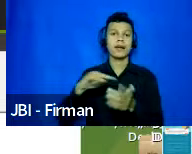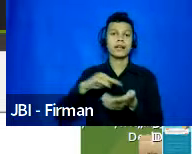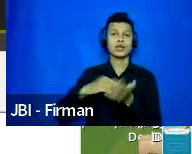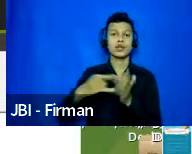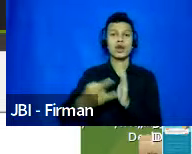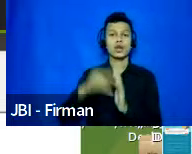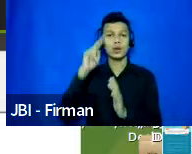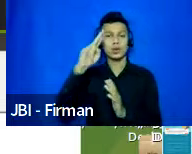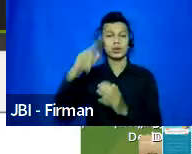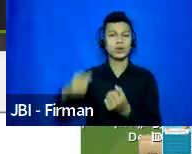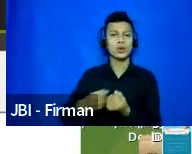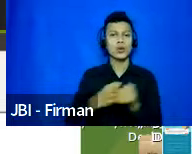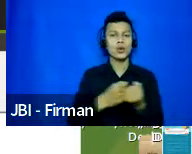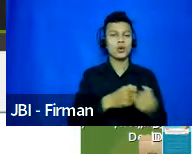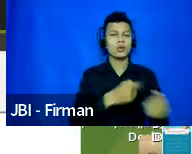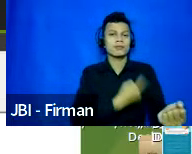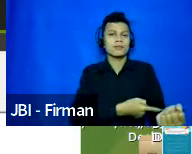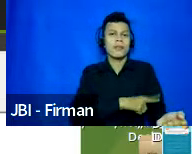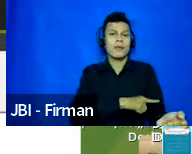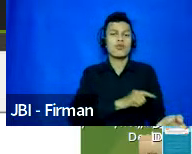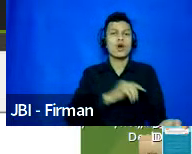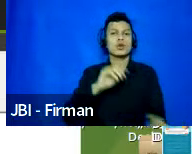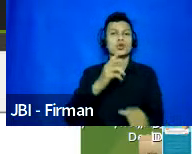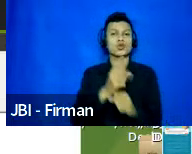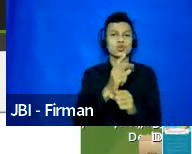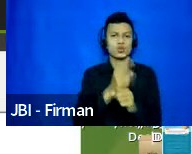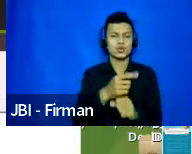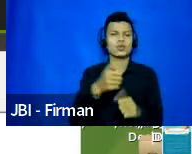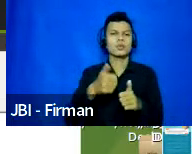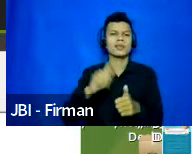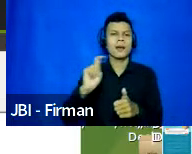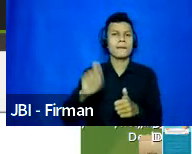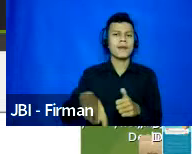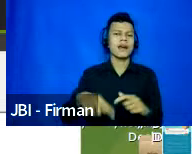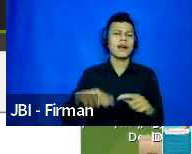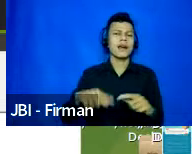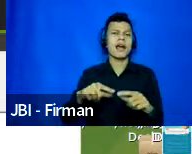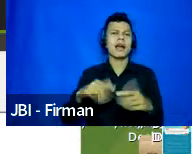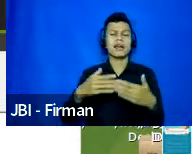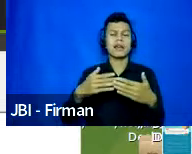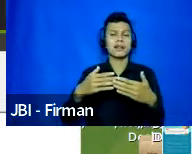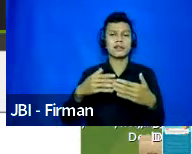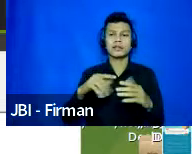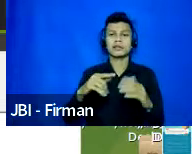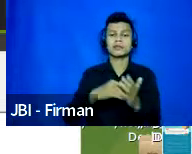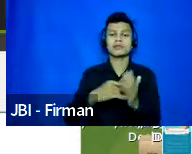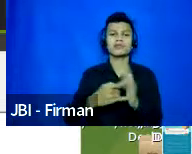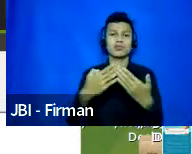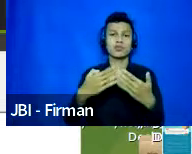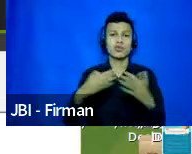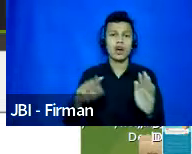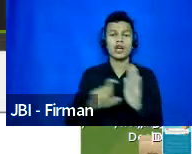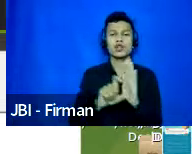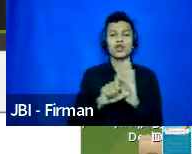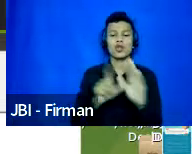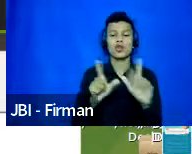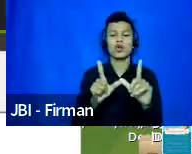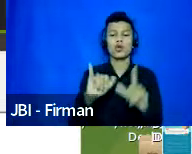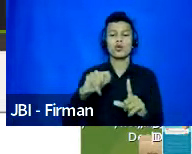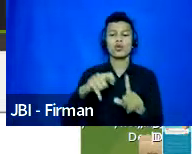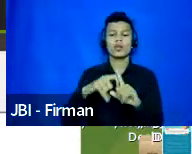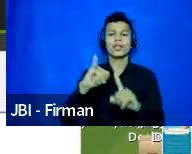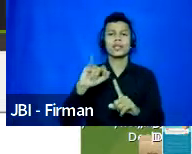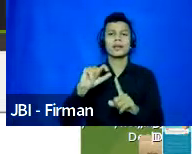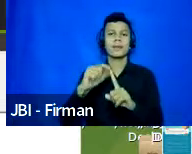building. Let teachers use free and open source software. Let teachers create open resources like Wikipedia, and teachers should take the technology and the